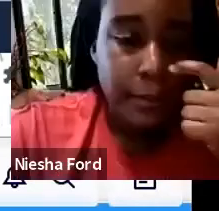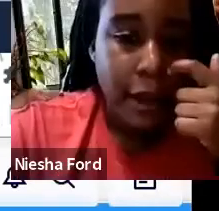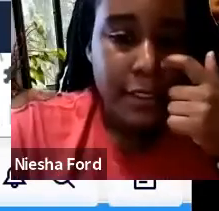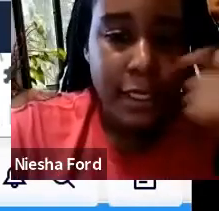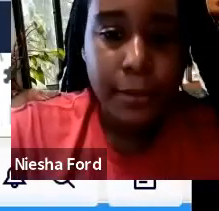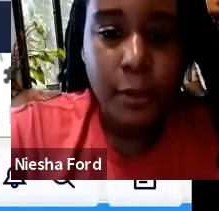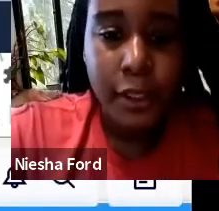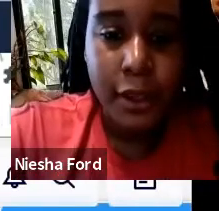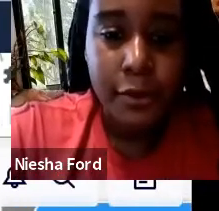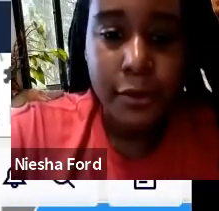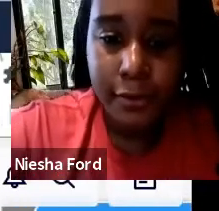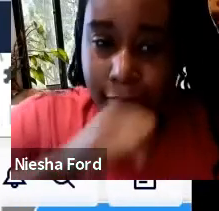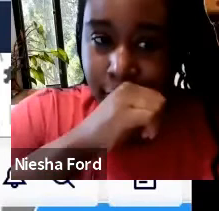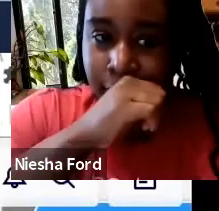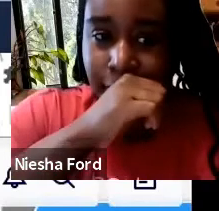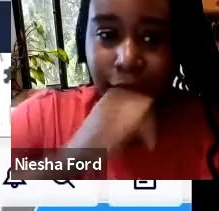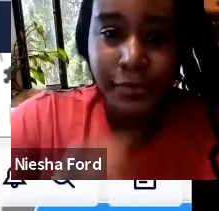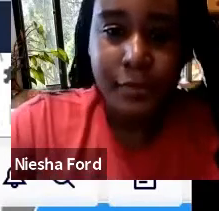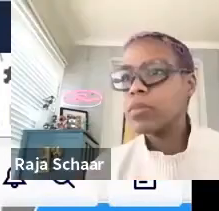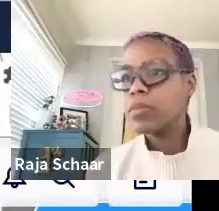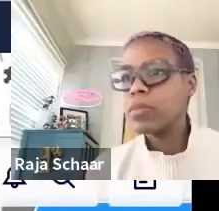Someone said privacy and public health.